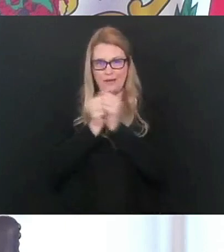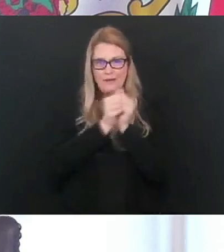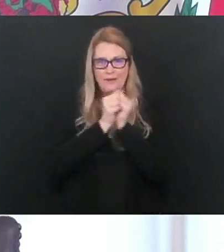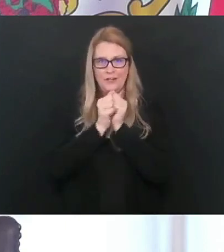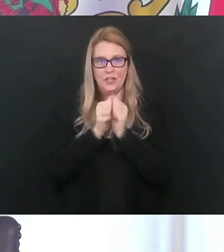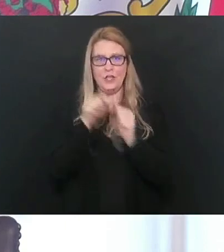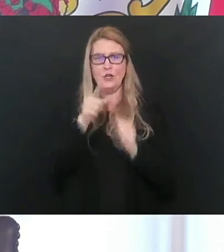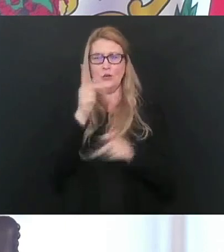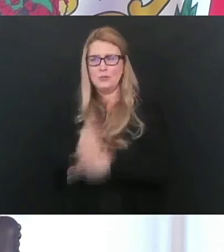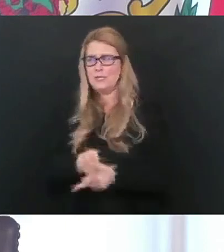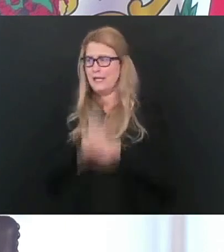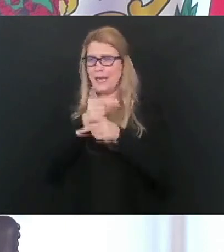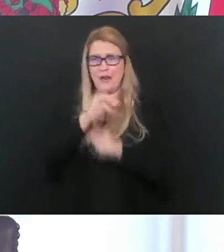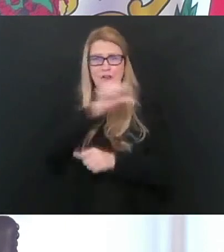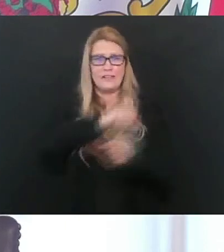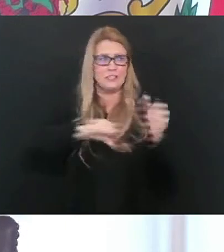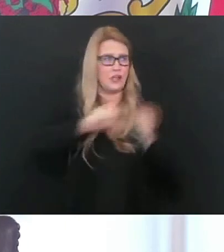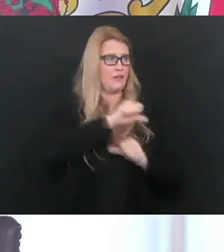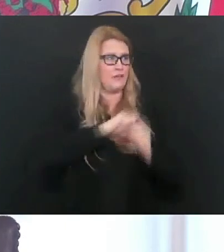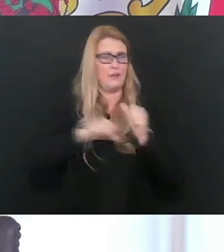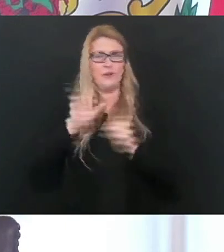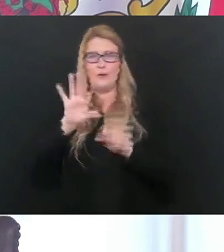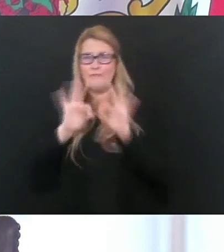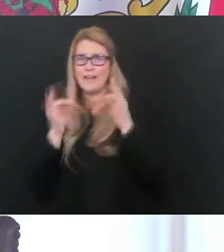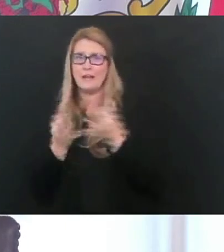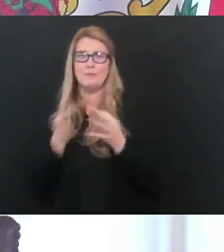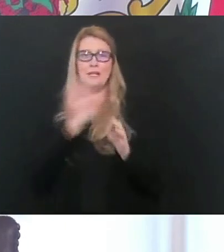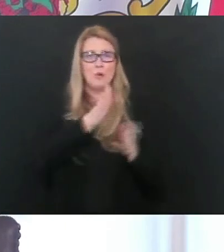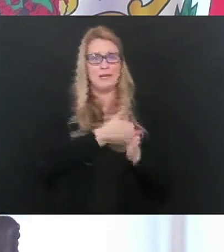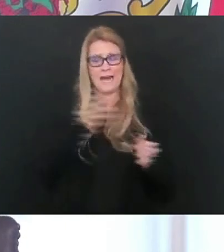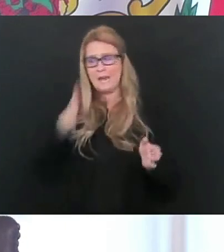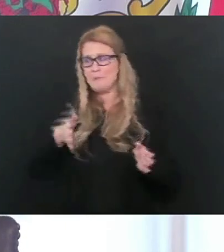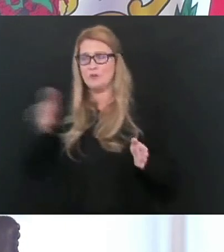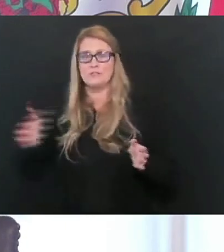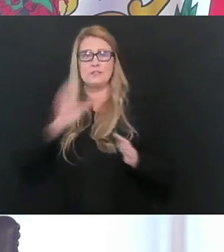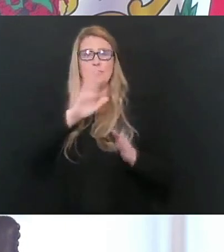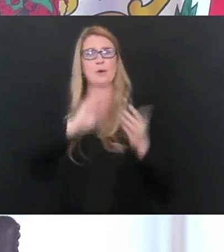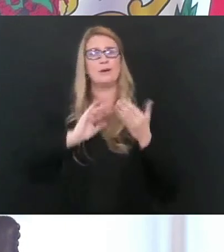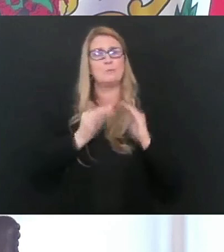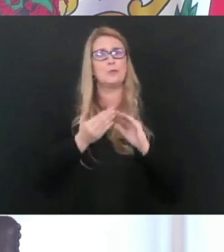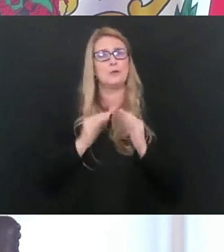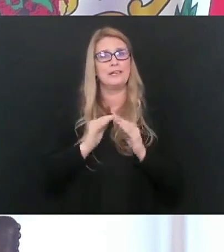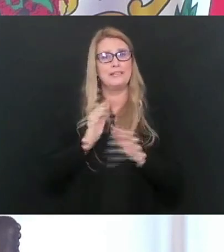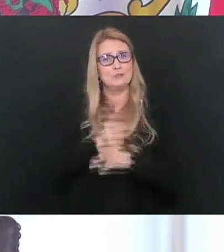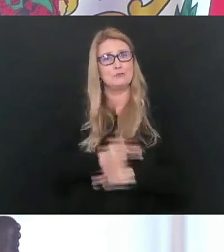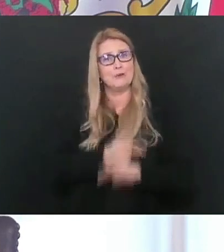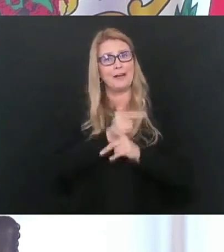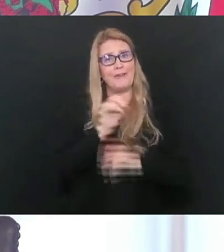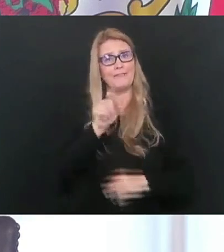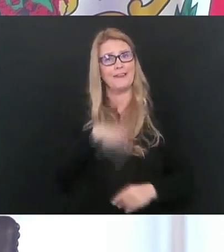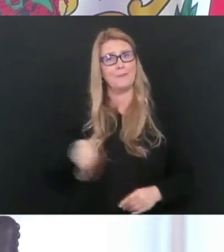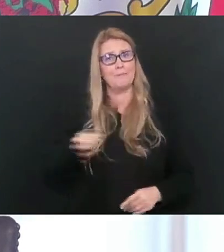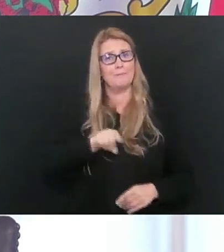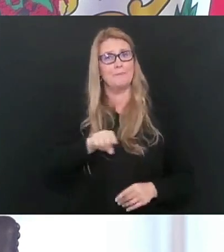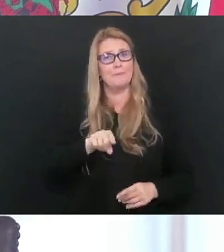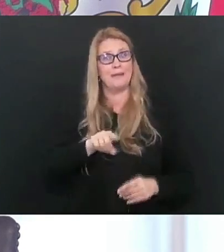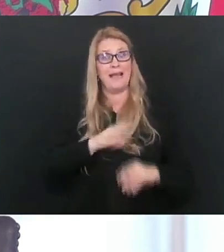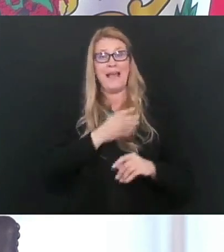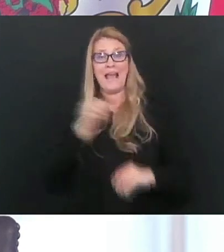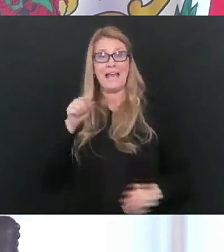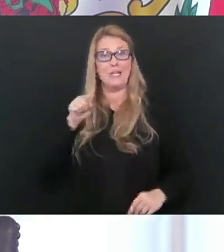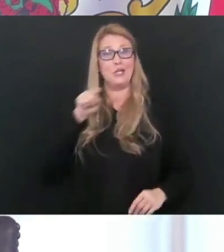looked after one another, your families, your neighbors, all of your communities and everything. And at the end of the day, you have